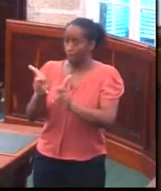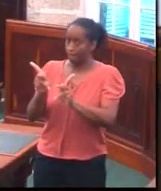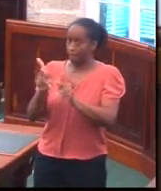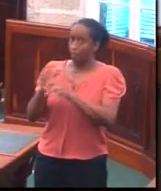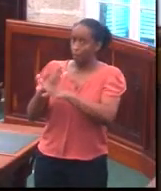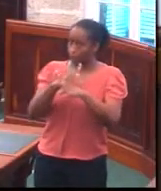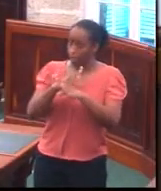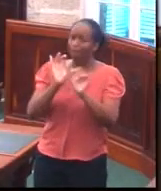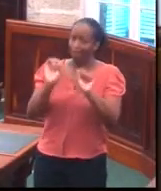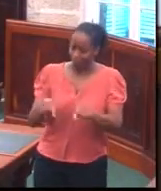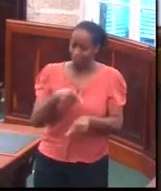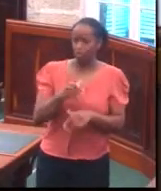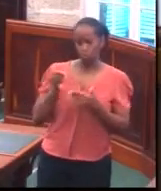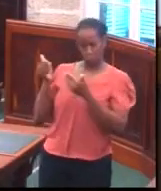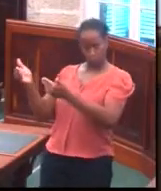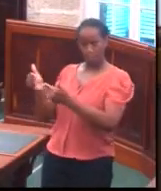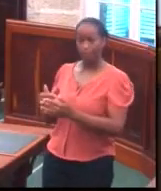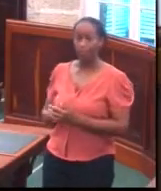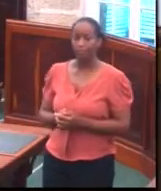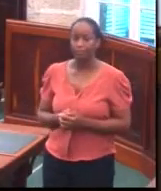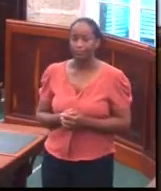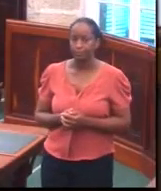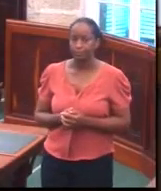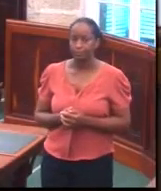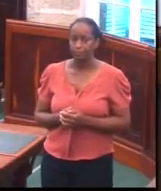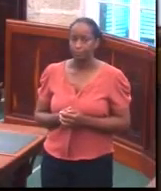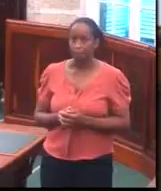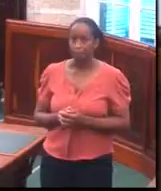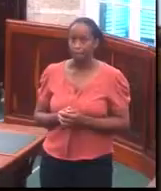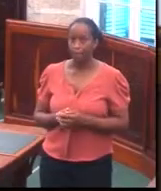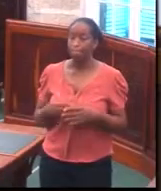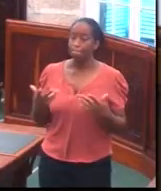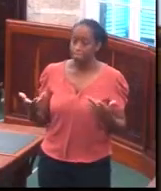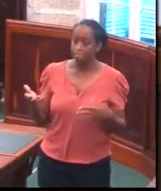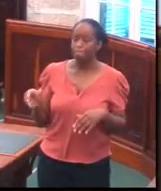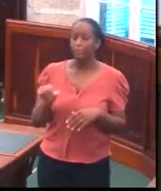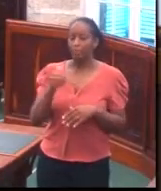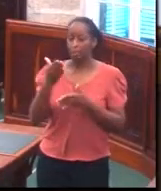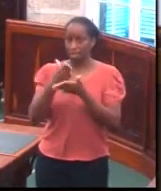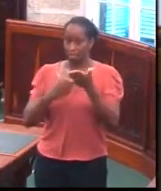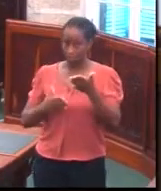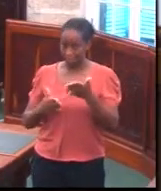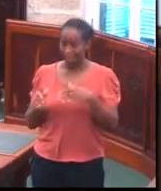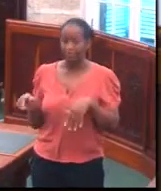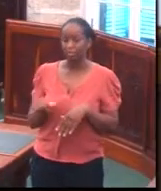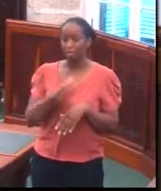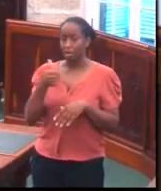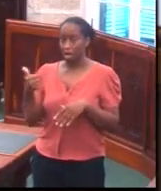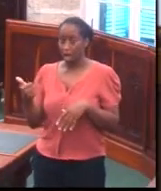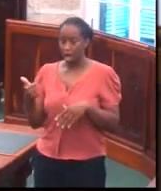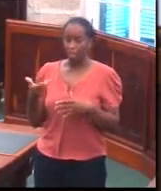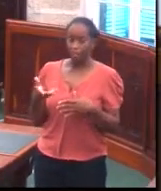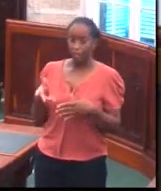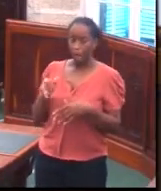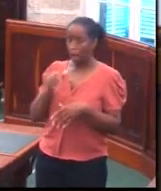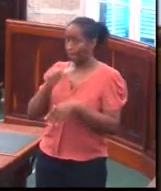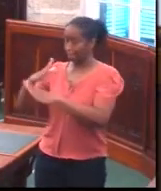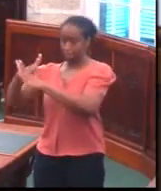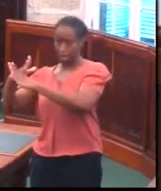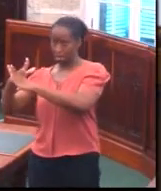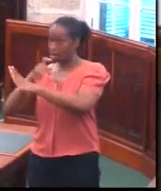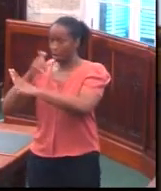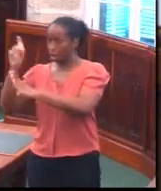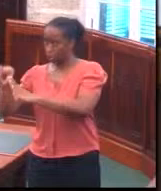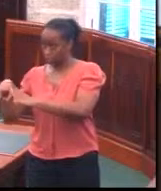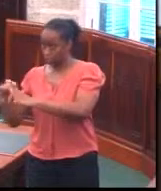amendment from the Senate makes reference to the other exemptions. And those exemptions, where